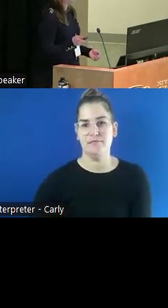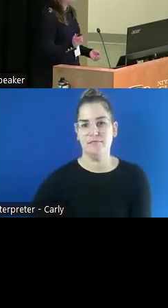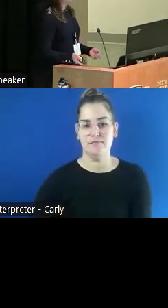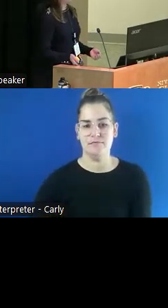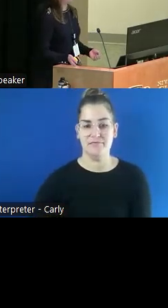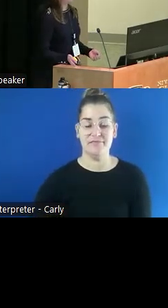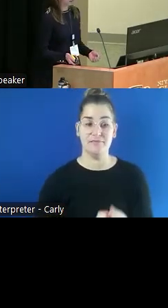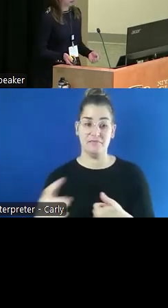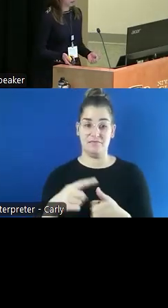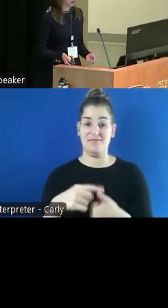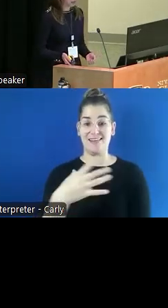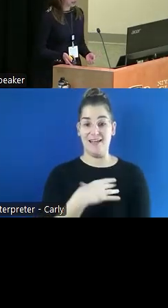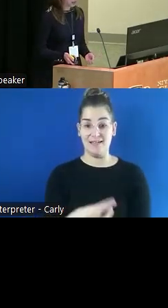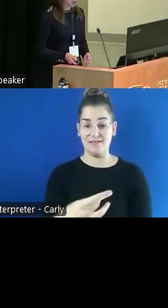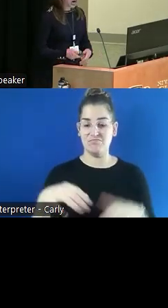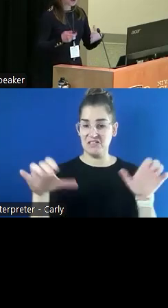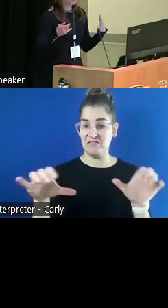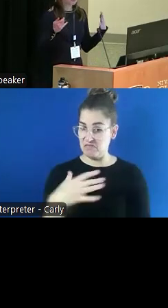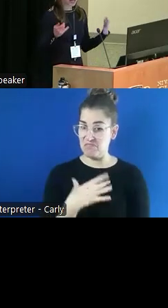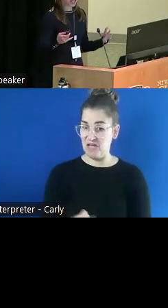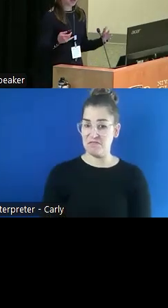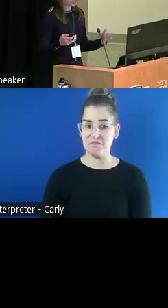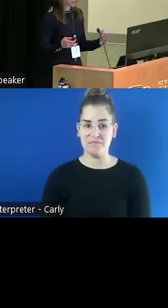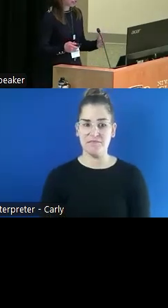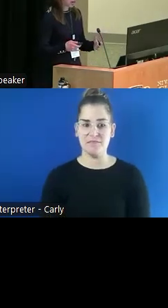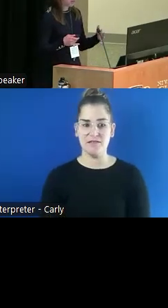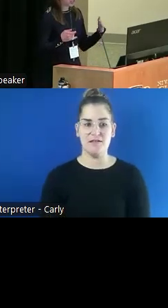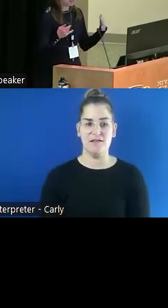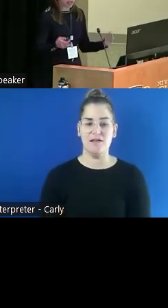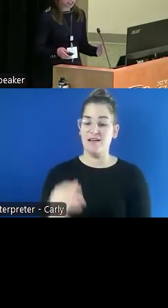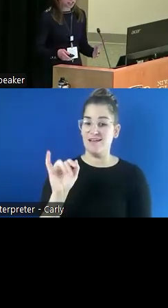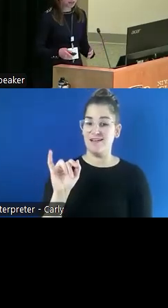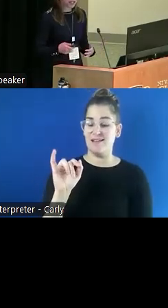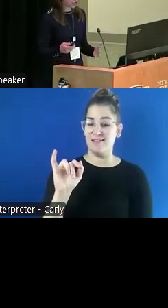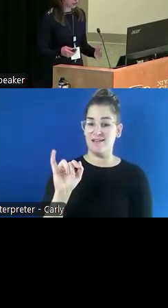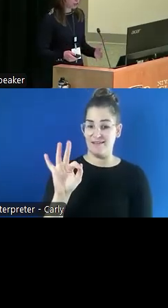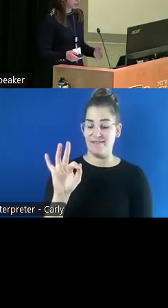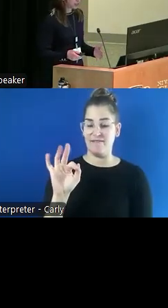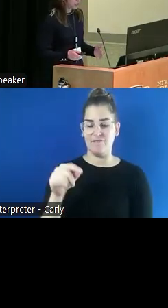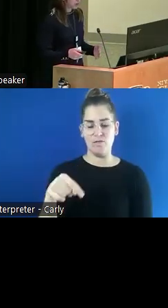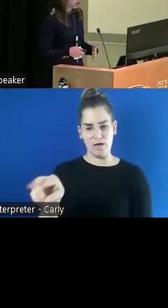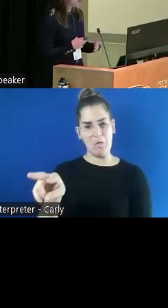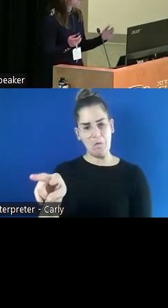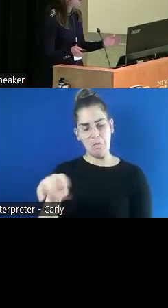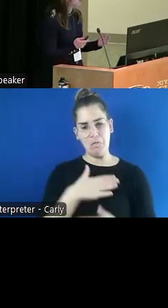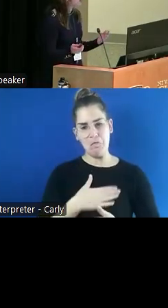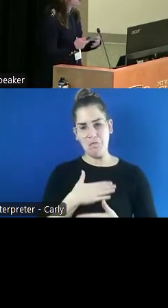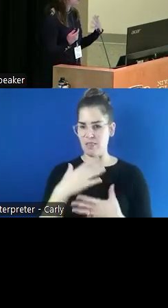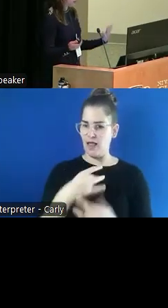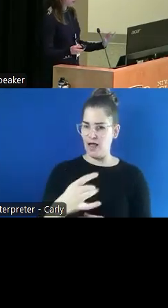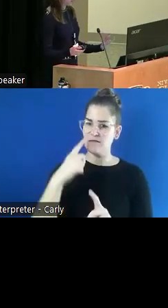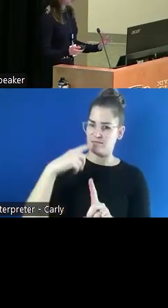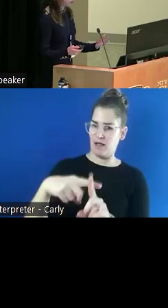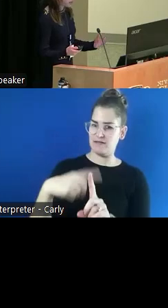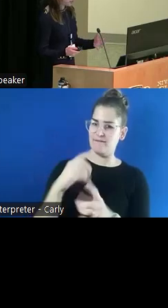you like the activity. Our brains register how much pleasure, enjoyment, or other positive emotions